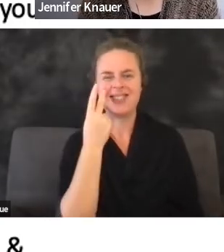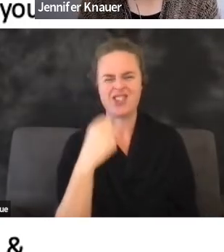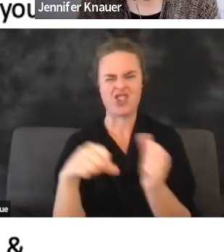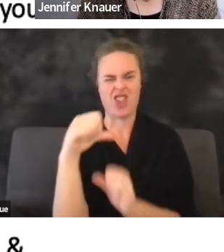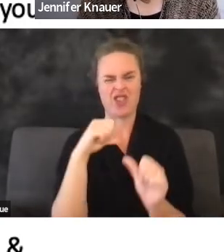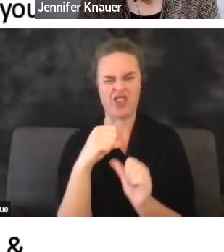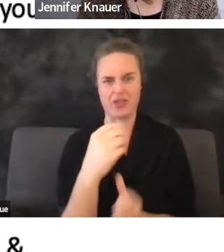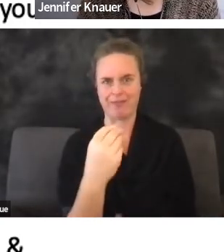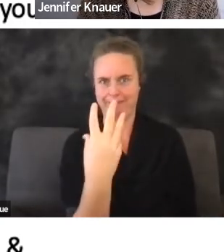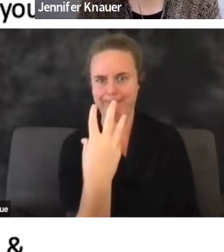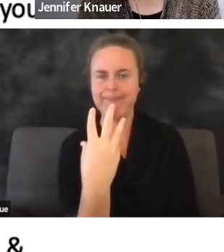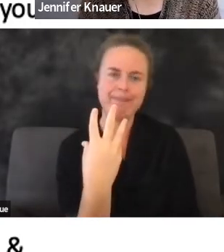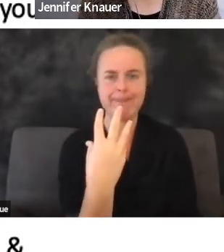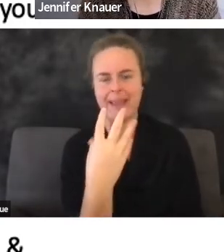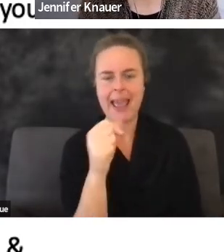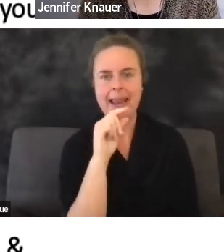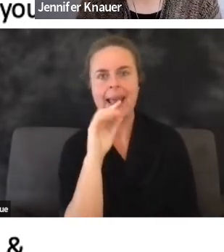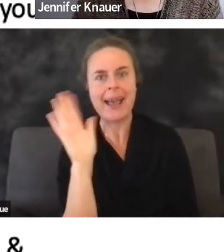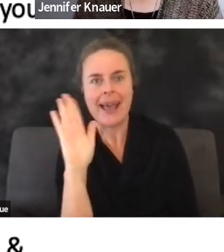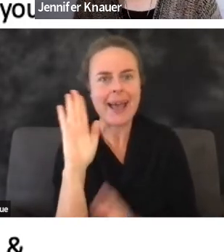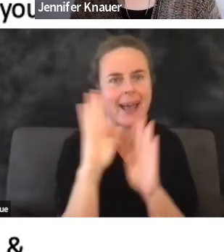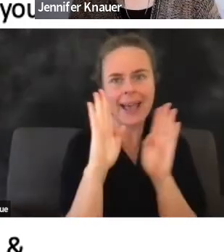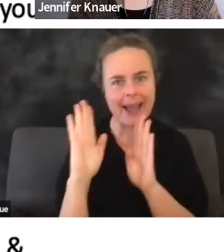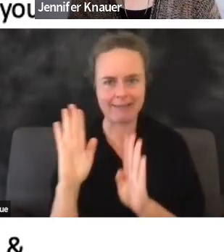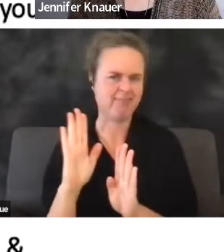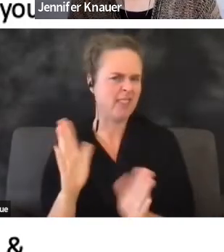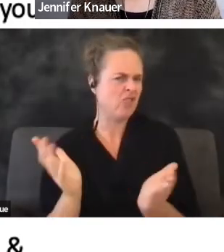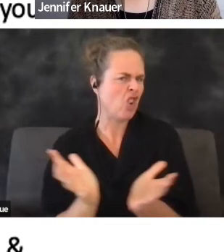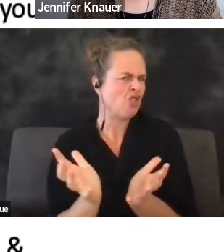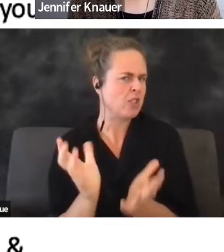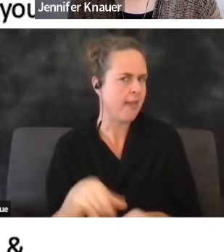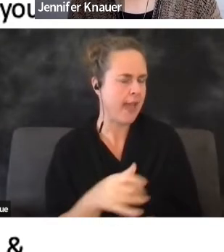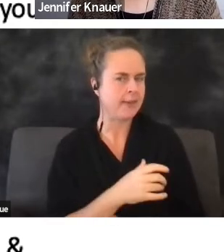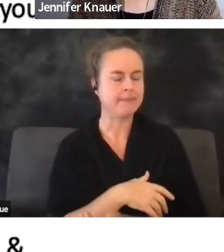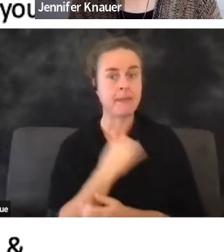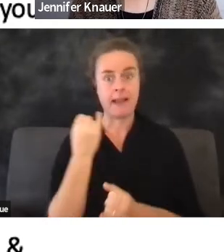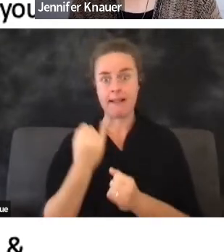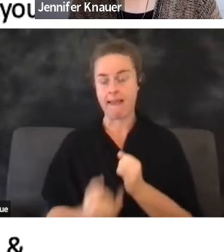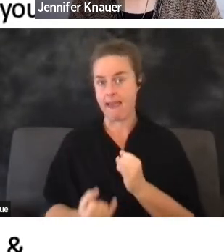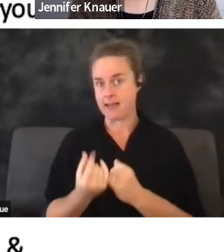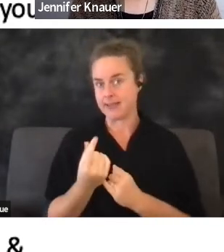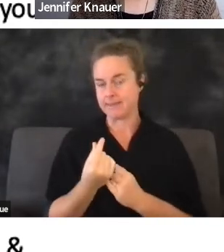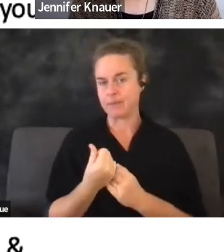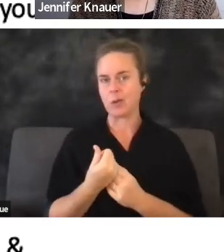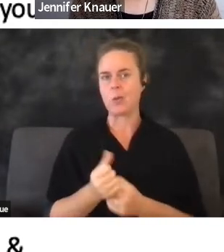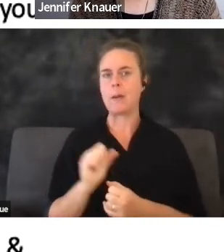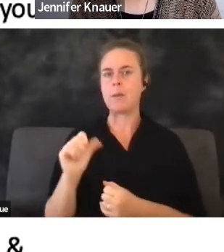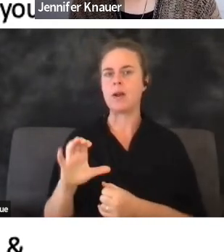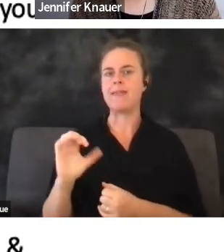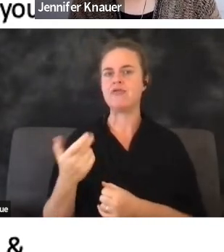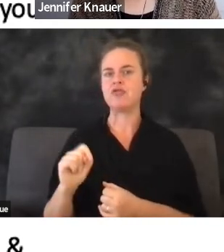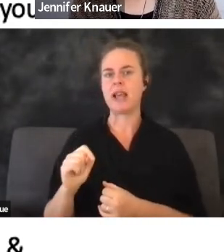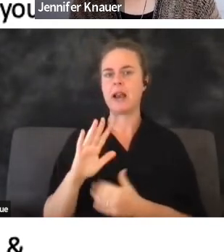and connect with each other. So let's see, my last step is to put in the breakout in the chat here all the